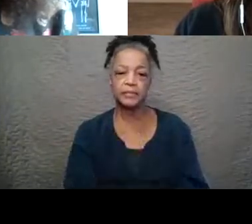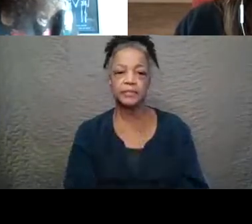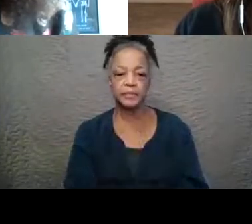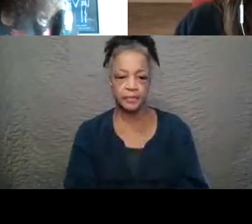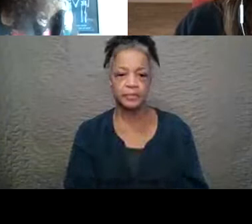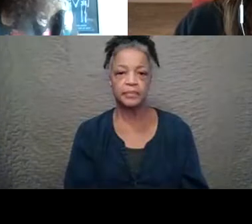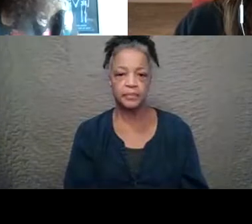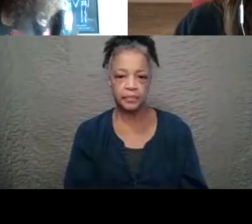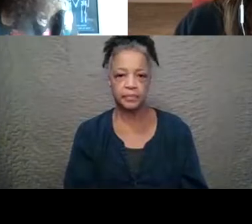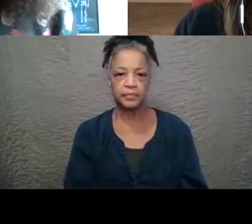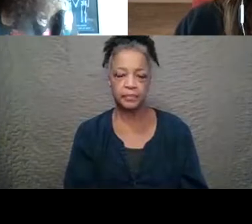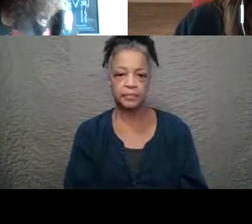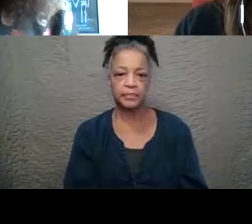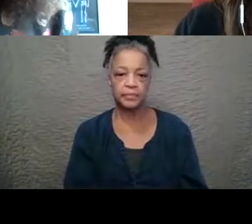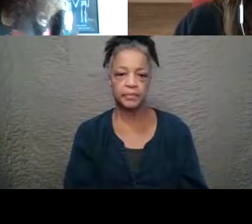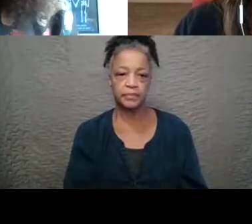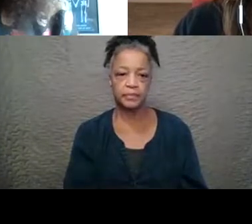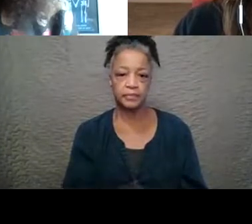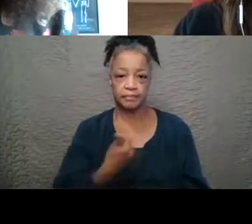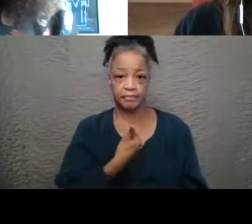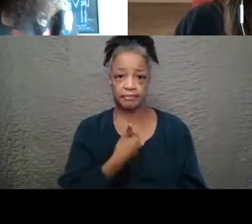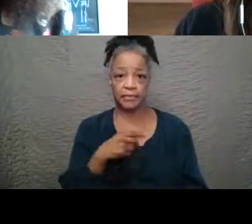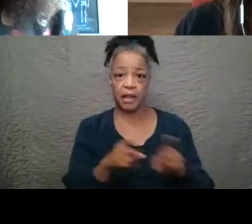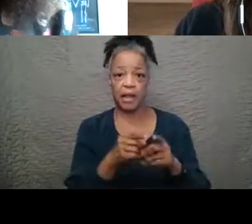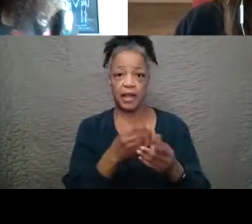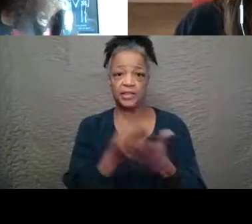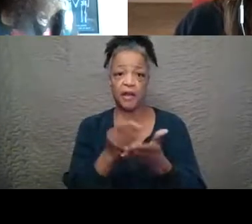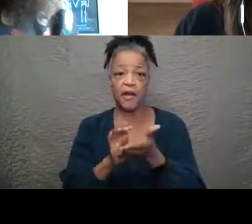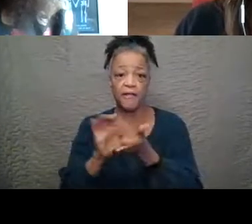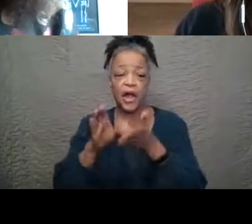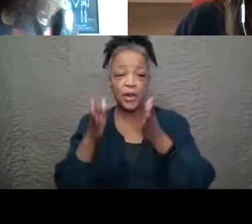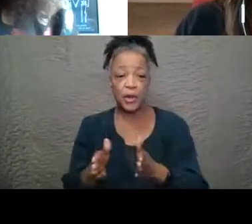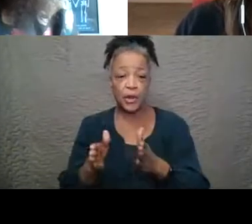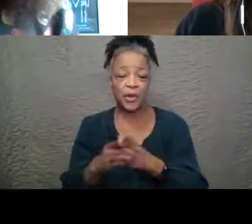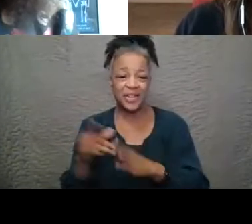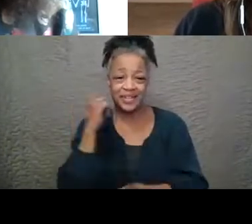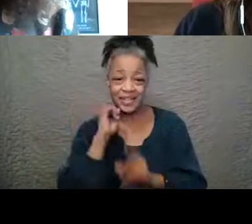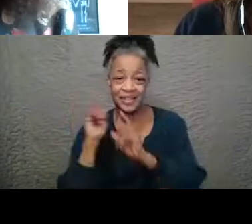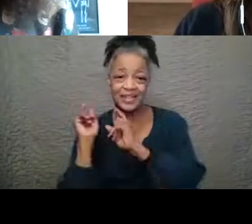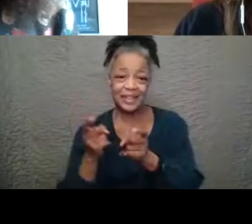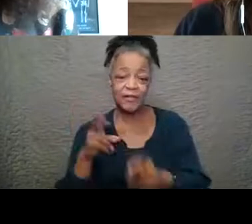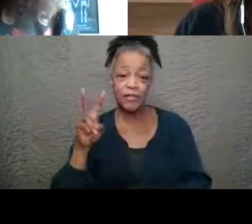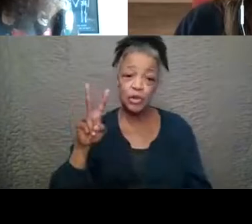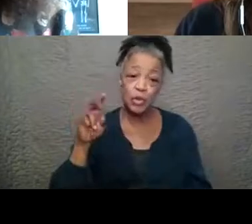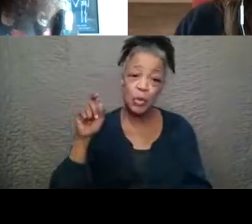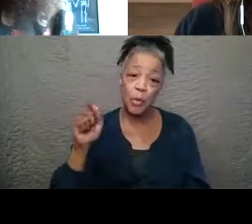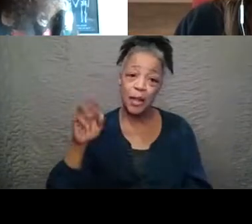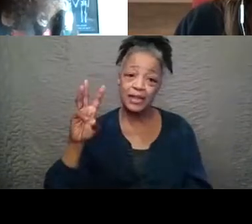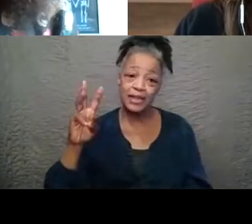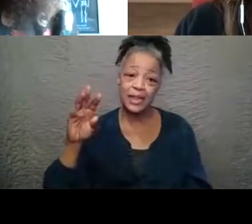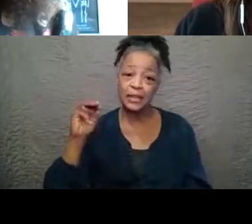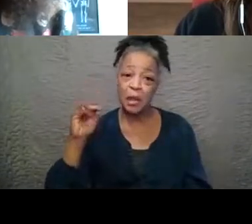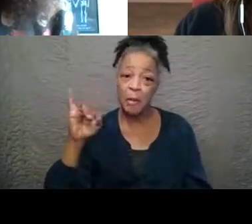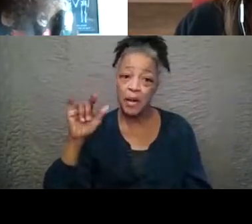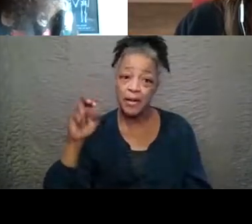You know, as a funder, you know, we just gave out, you know, like $2.6 million, and we had this big